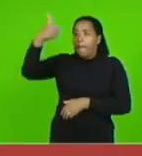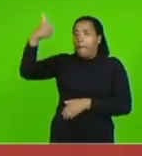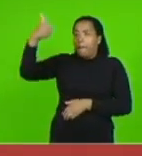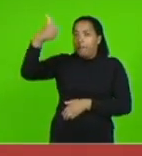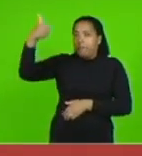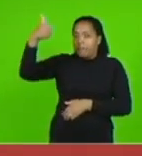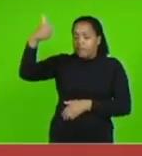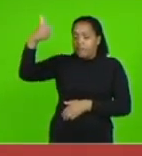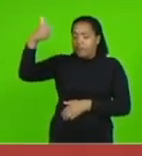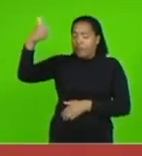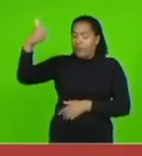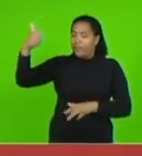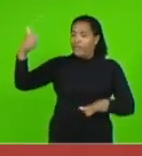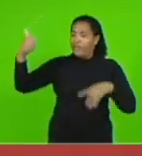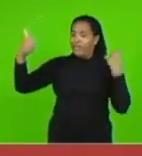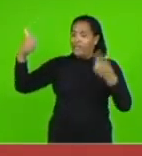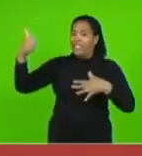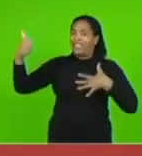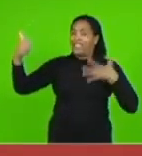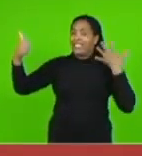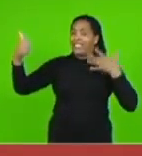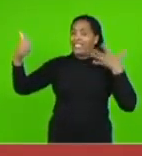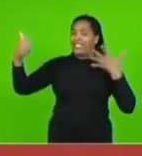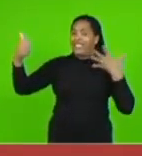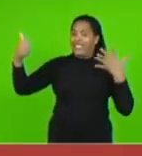In first place,